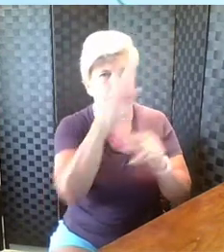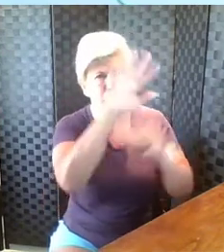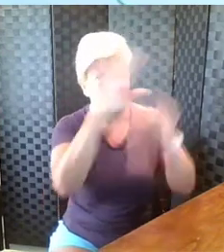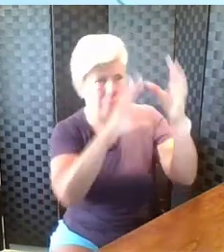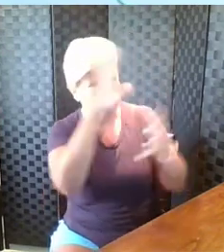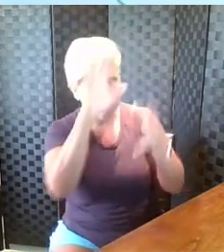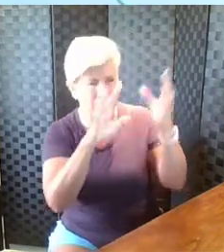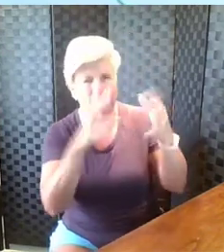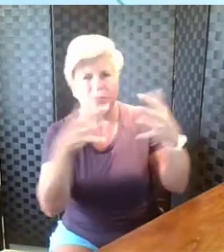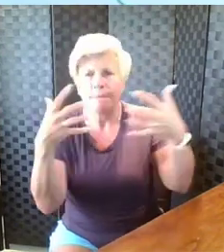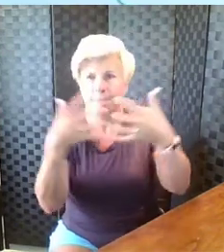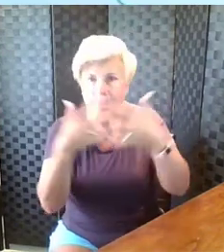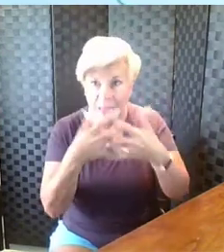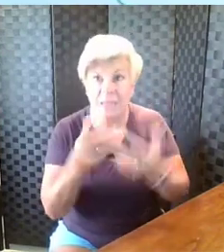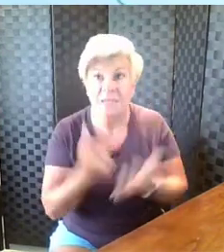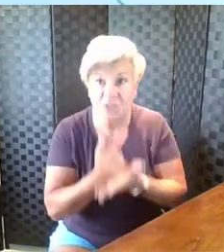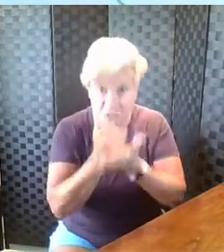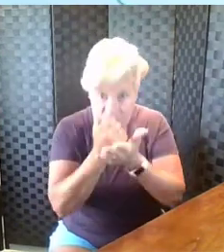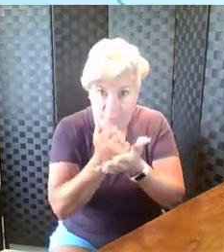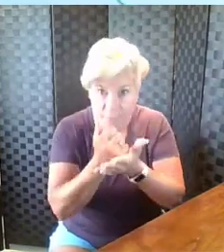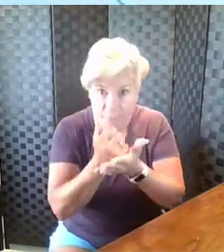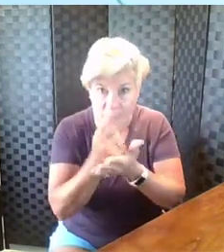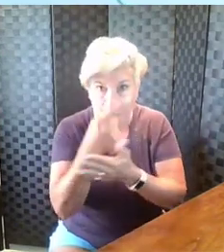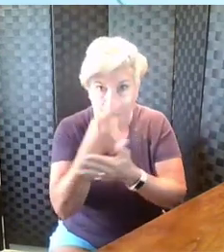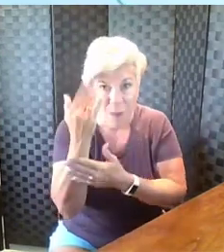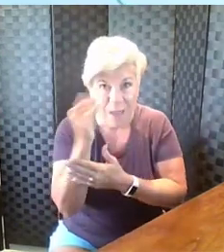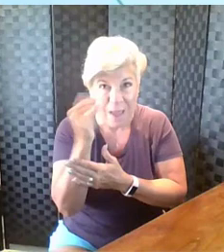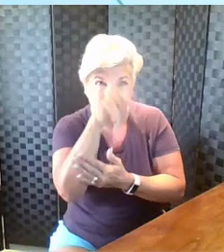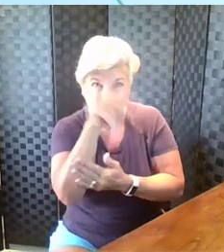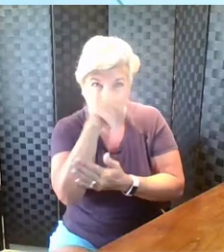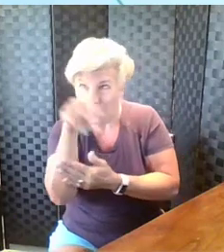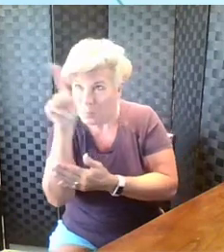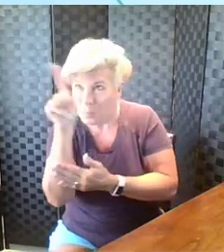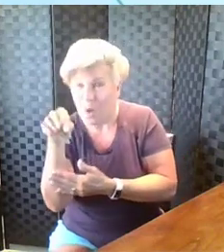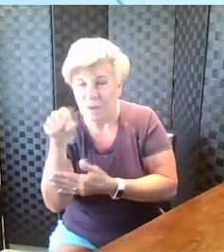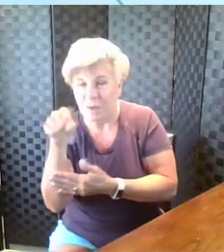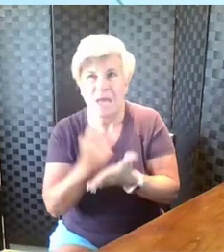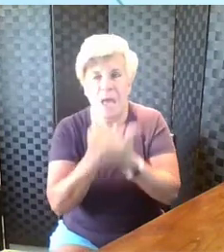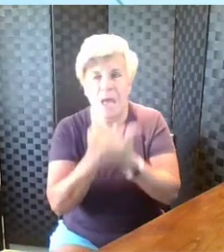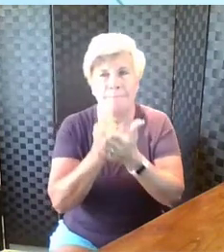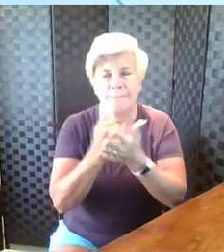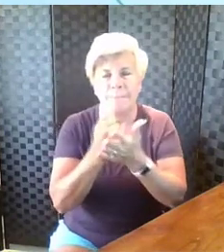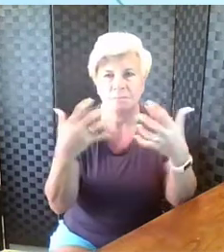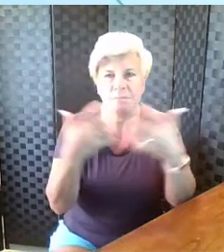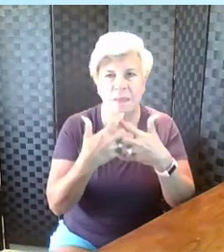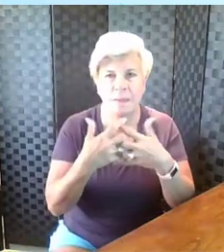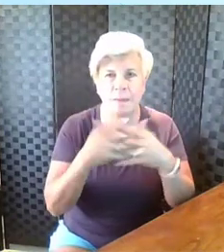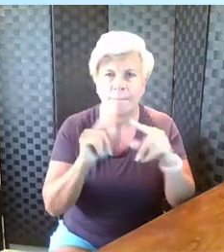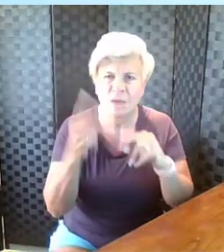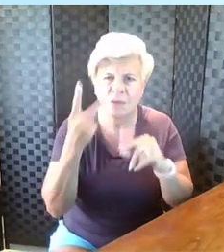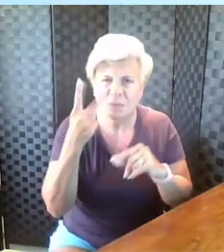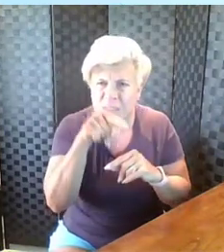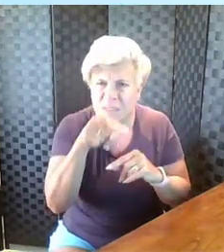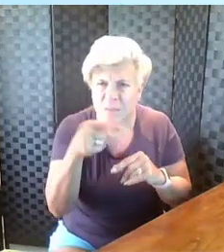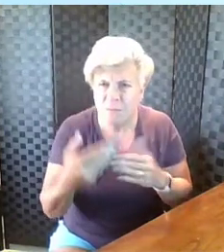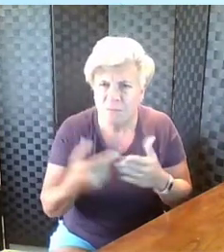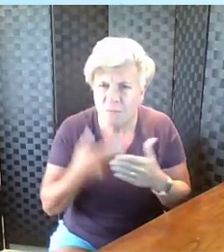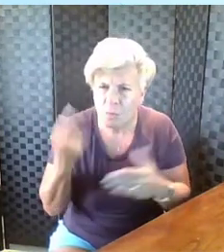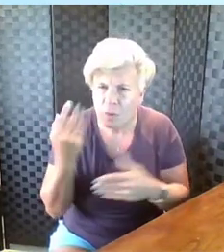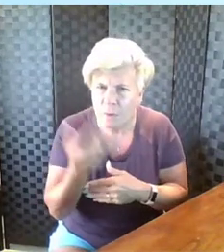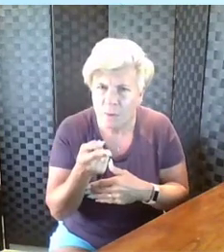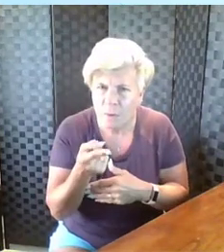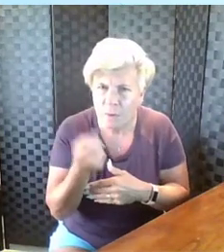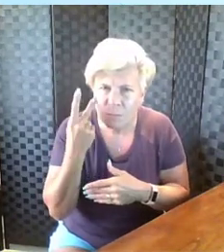is why the matching strategy is helpful because we can mark those out as we go so I know which ones I've counted. But I bet you've seen this before.